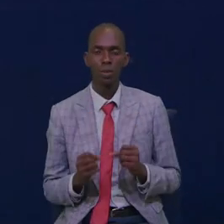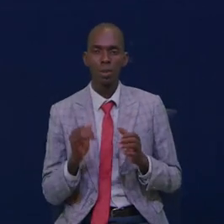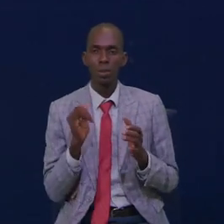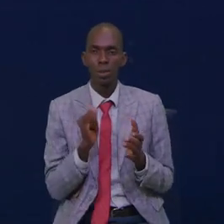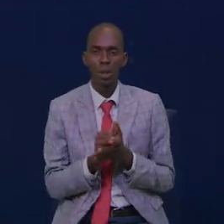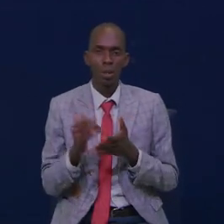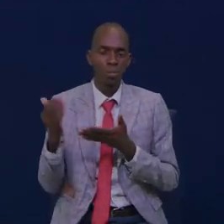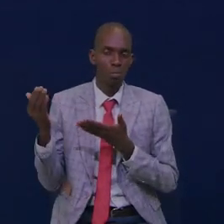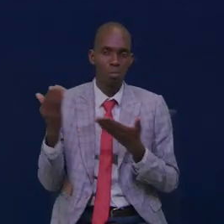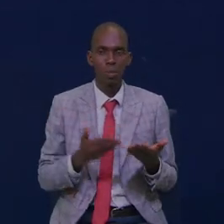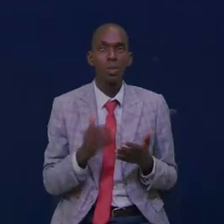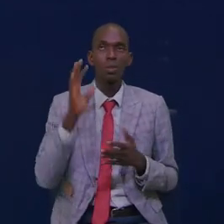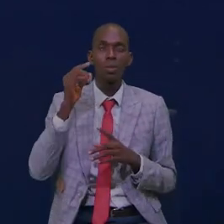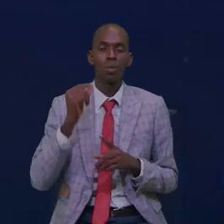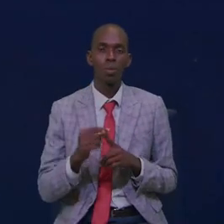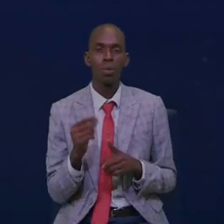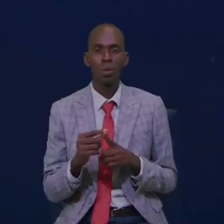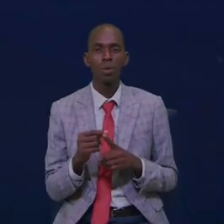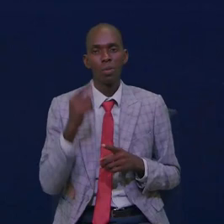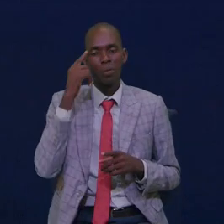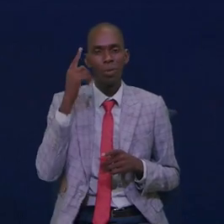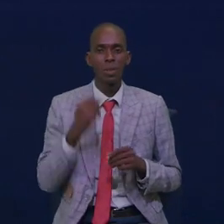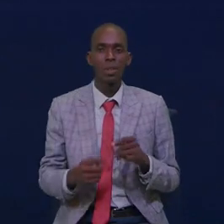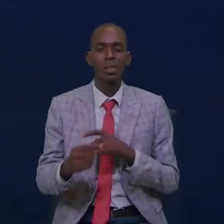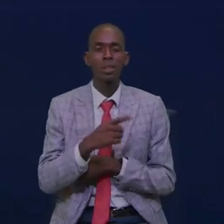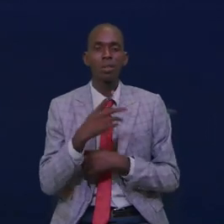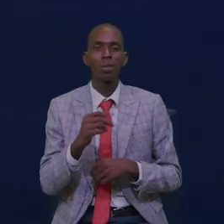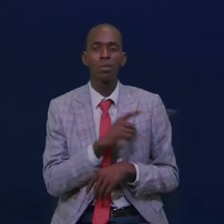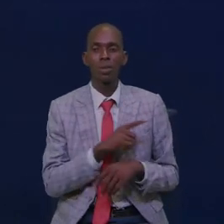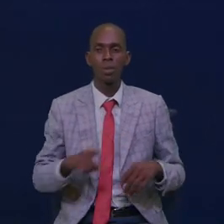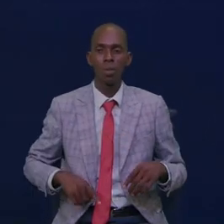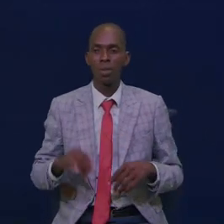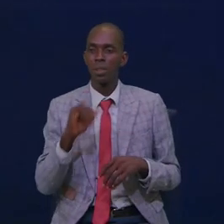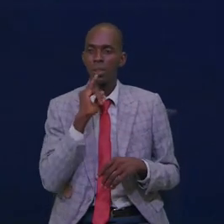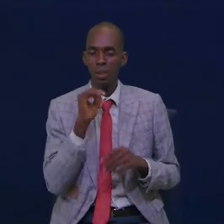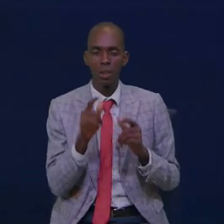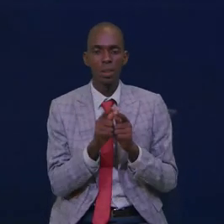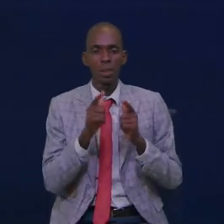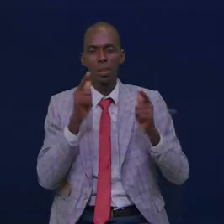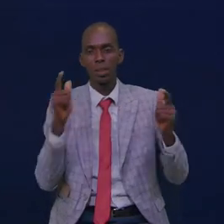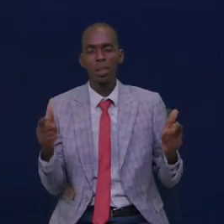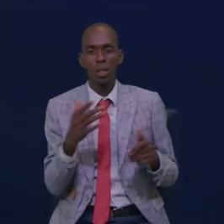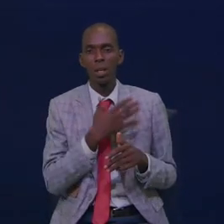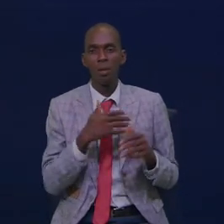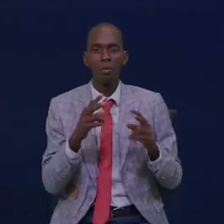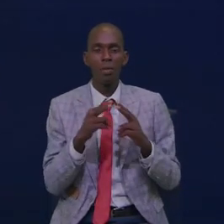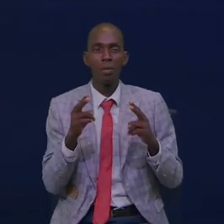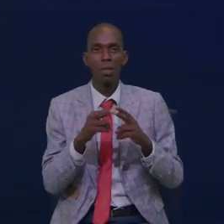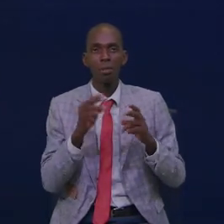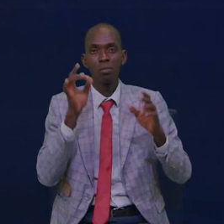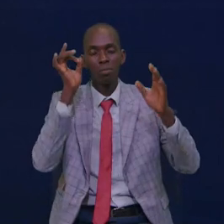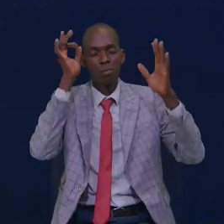executeth his word. For the day of the Lord is great and very terrible, and